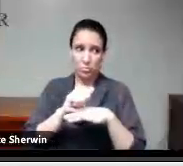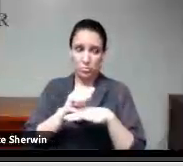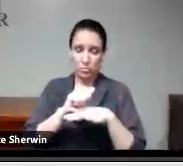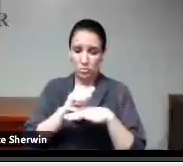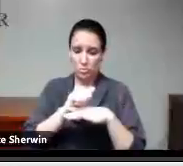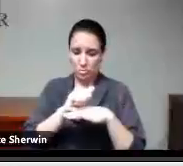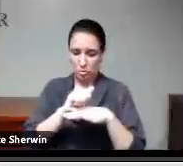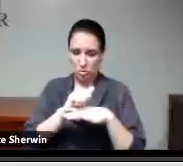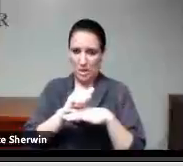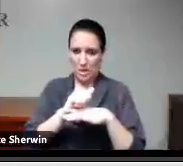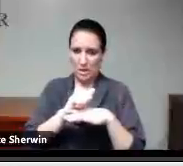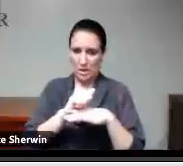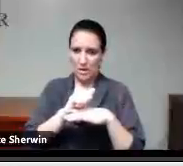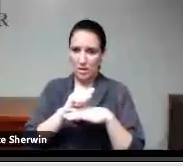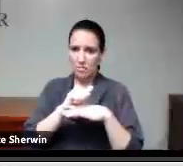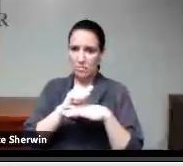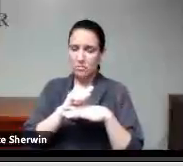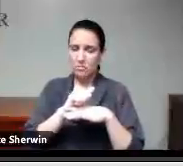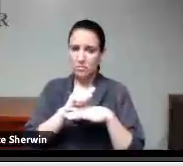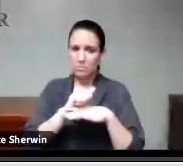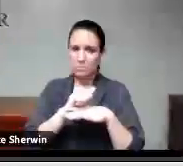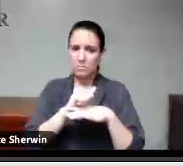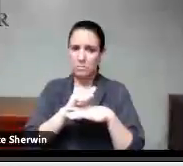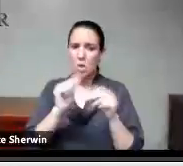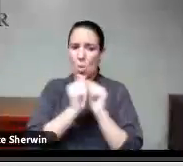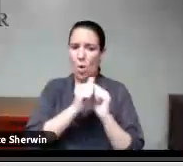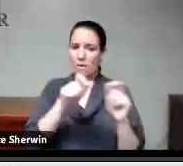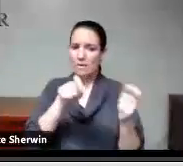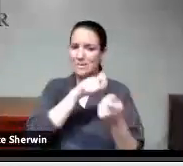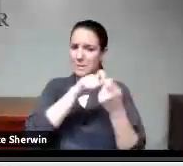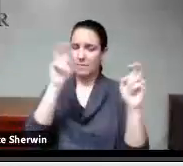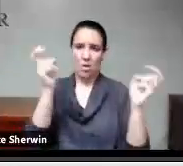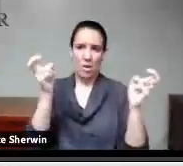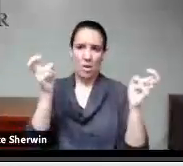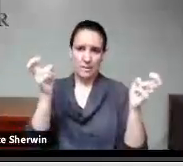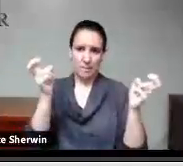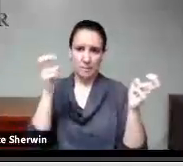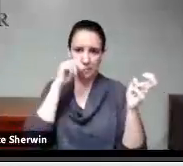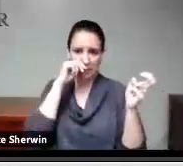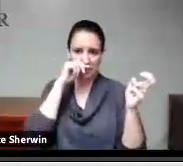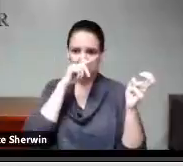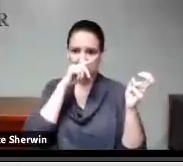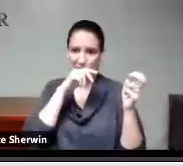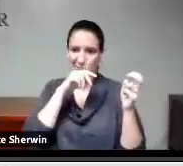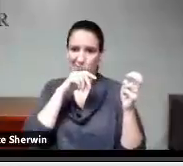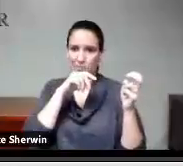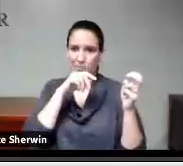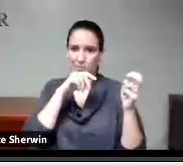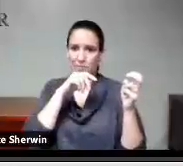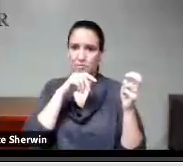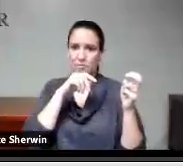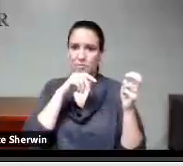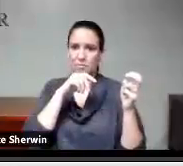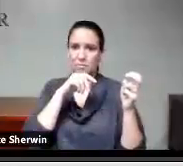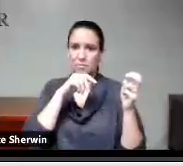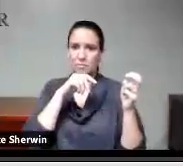particular concept, right? A particular concept where we might be learning about interacting more with